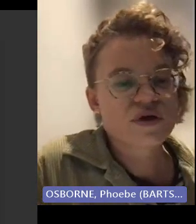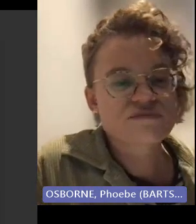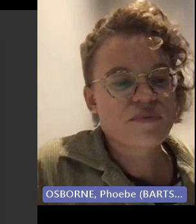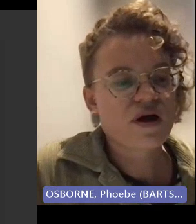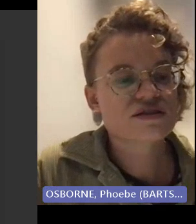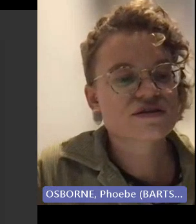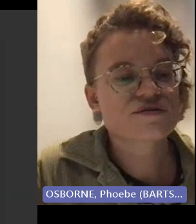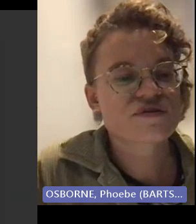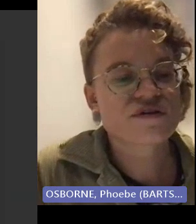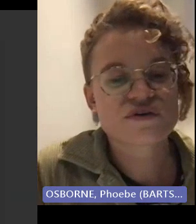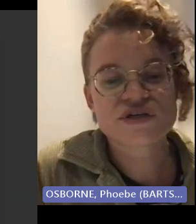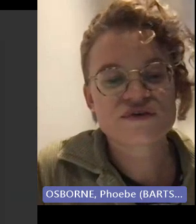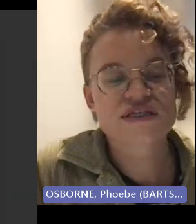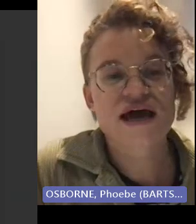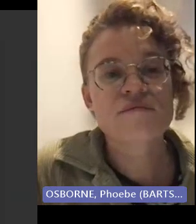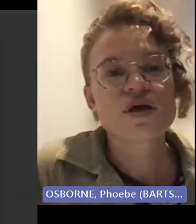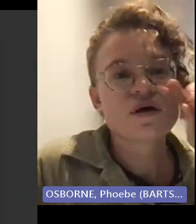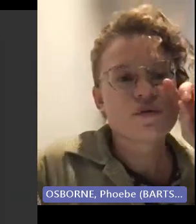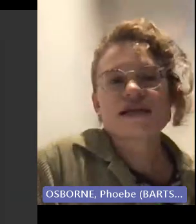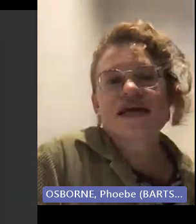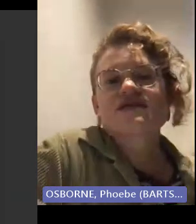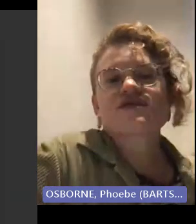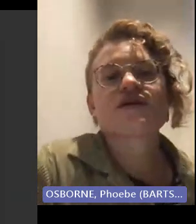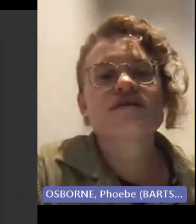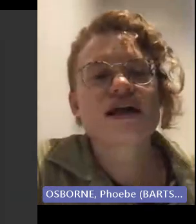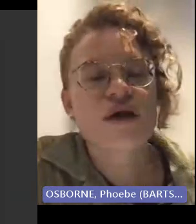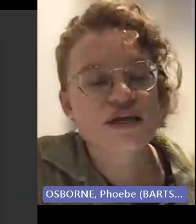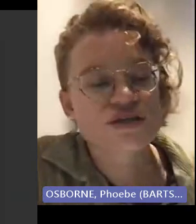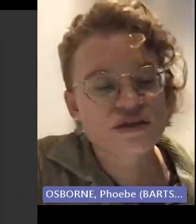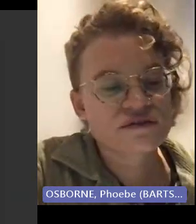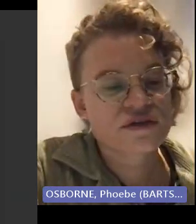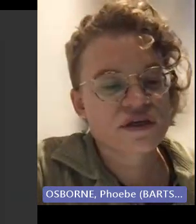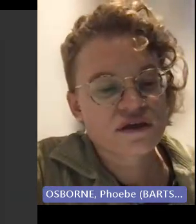So as part of the funding for this app, we had an